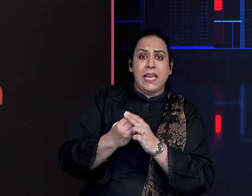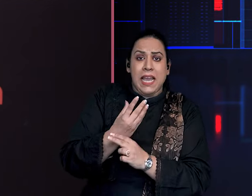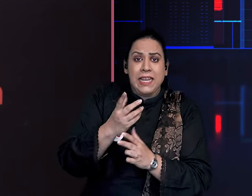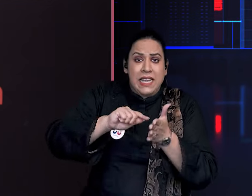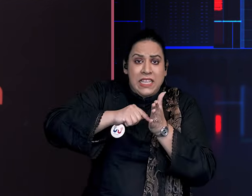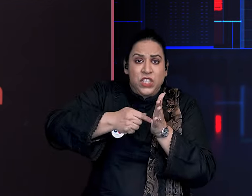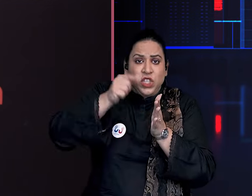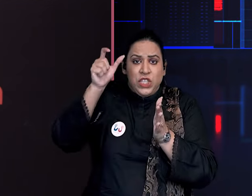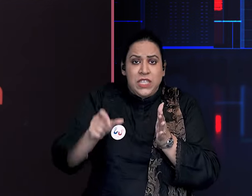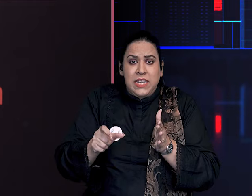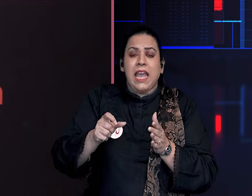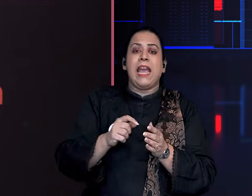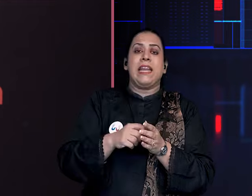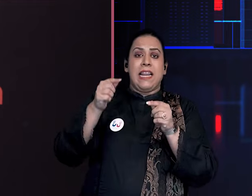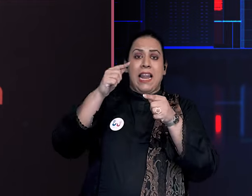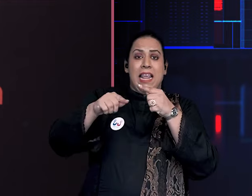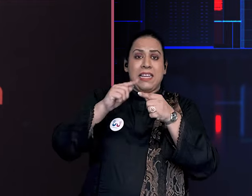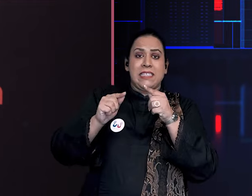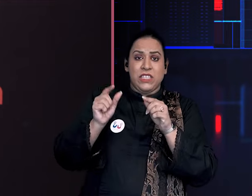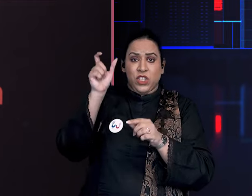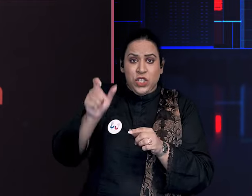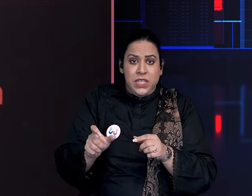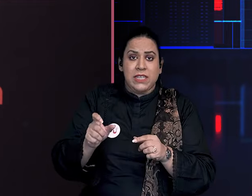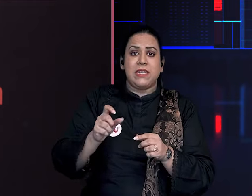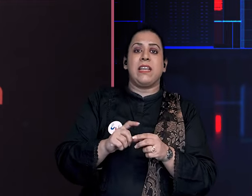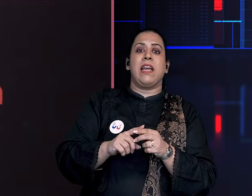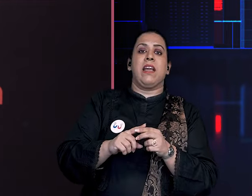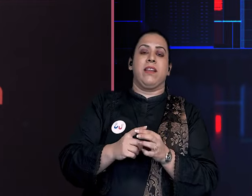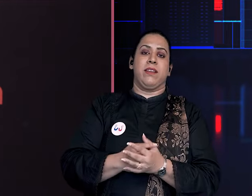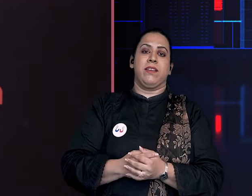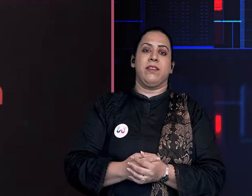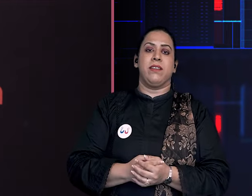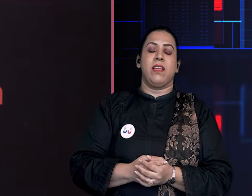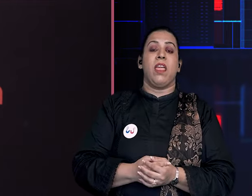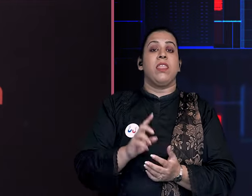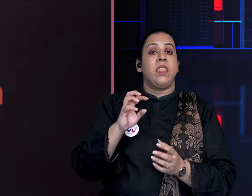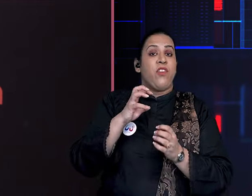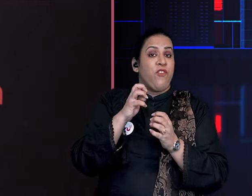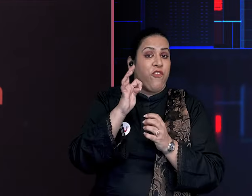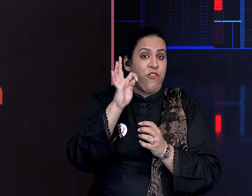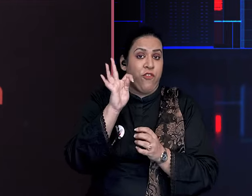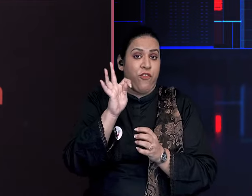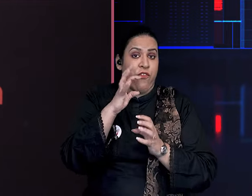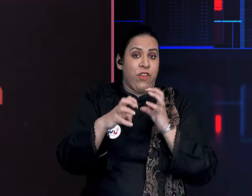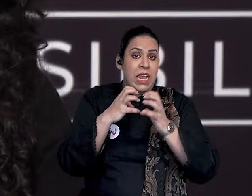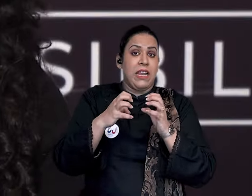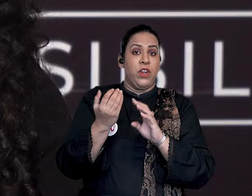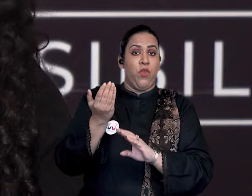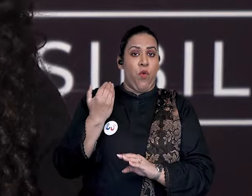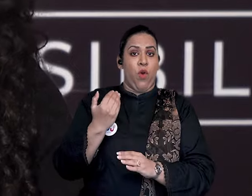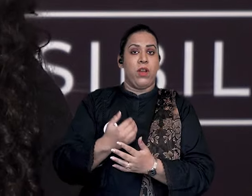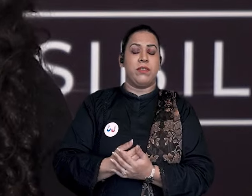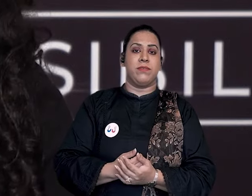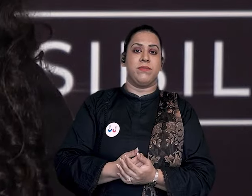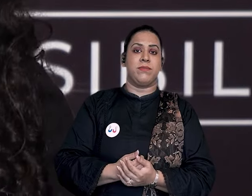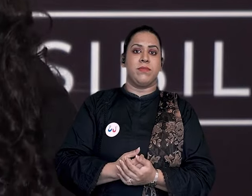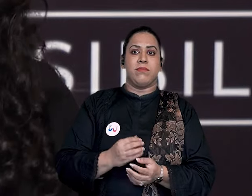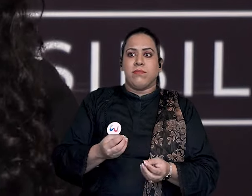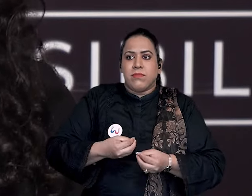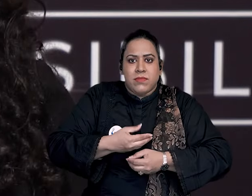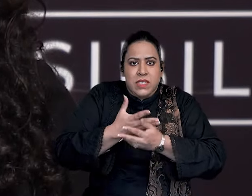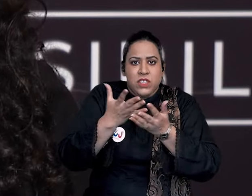cloth, and any and everything that was there to be on site. It's been more than a year